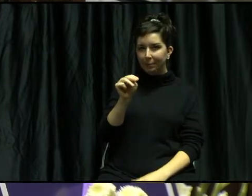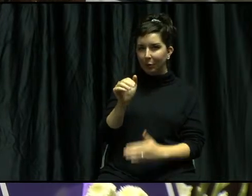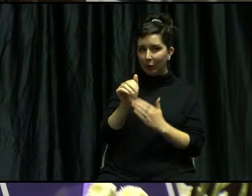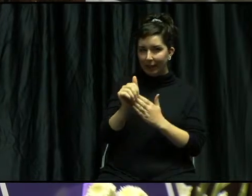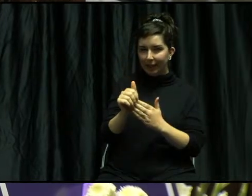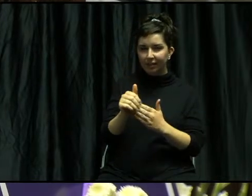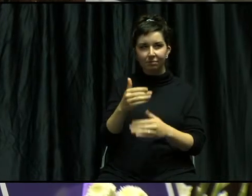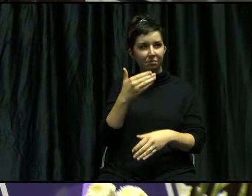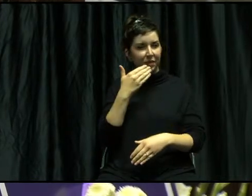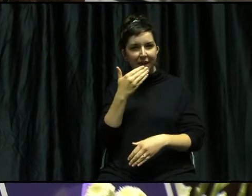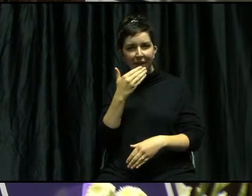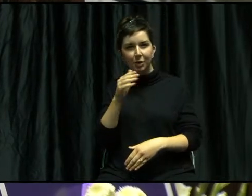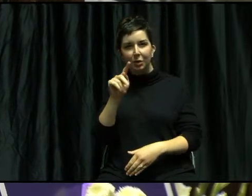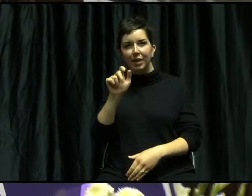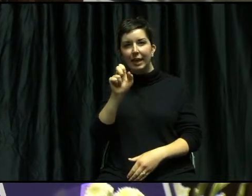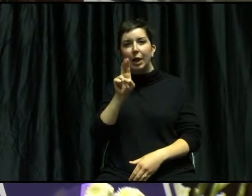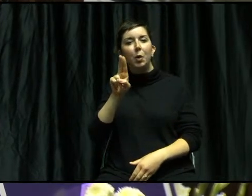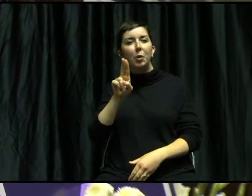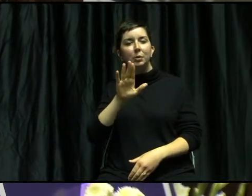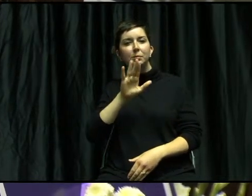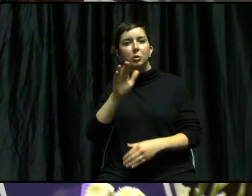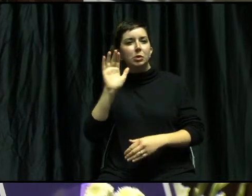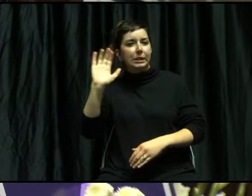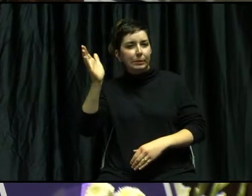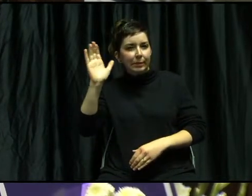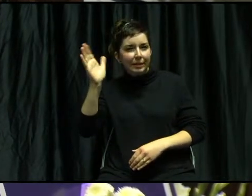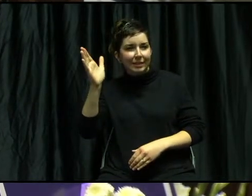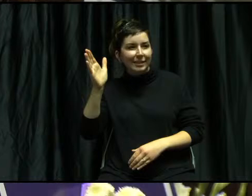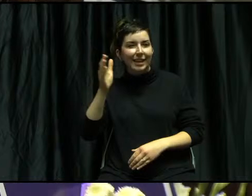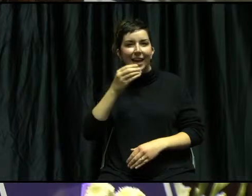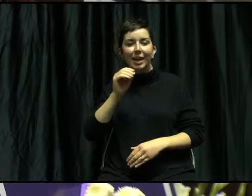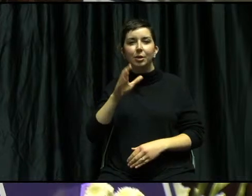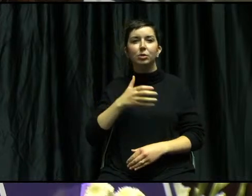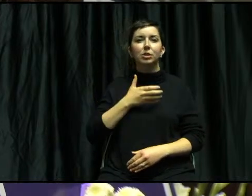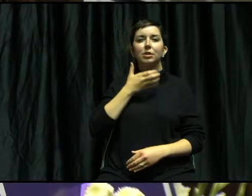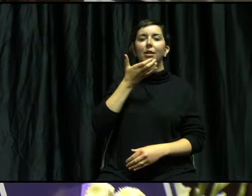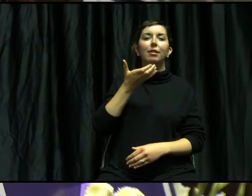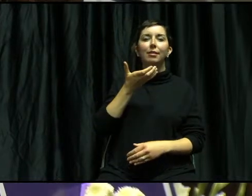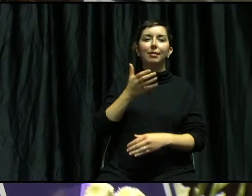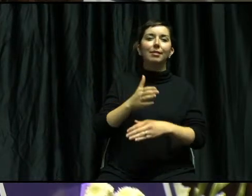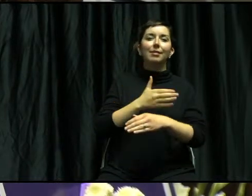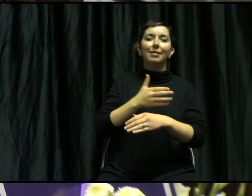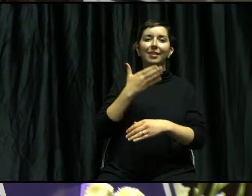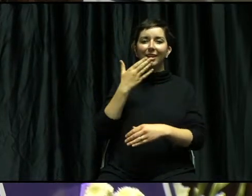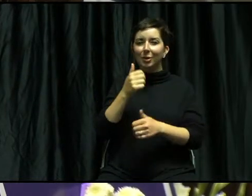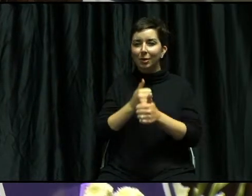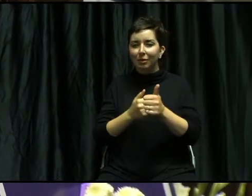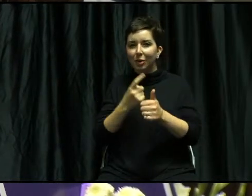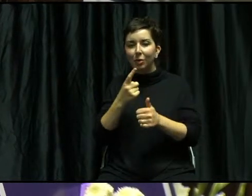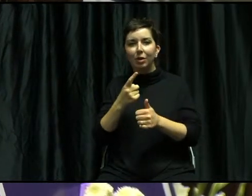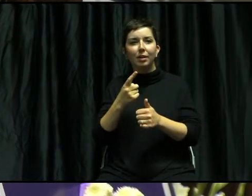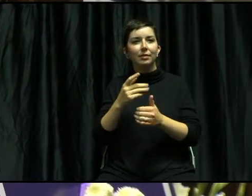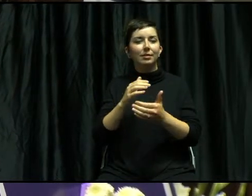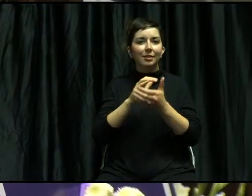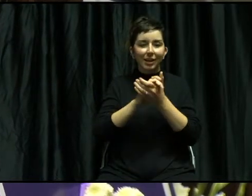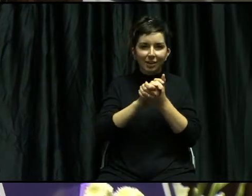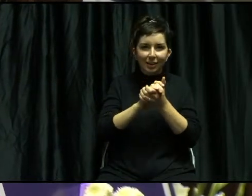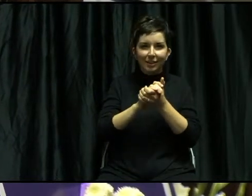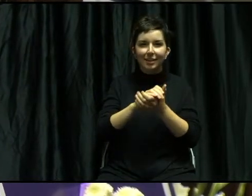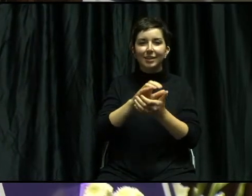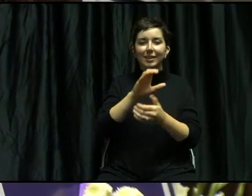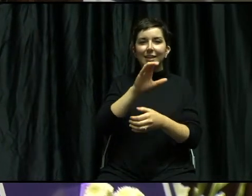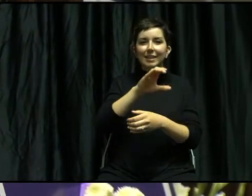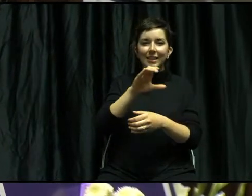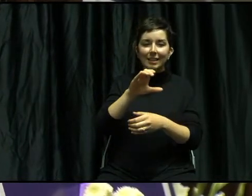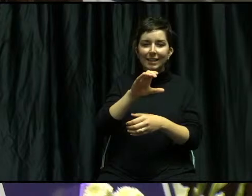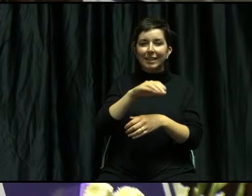Tao, amazing. Thank you so much for sharing your remarks with us. Cassie as well, and congratulations, Cece, Lugene,